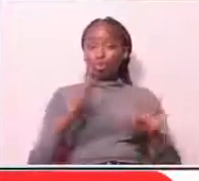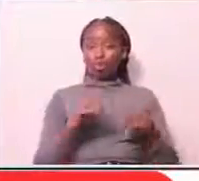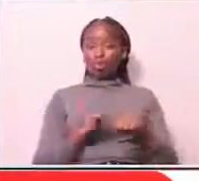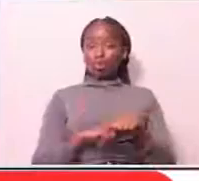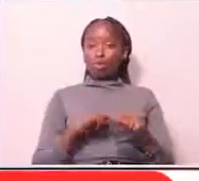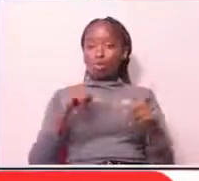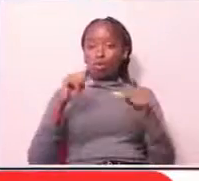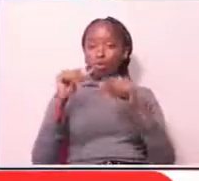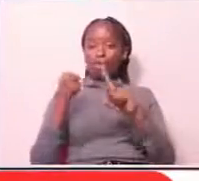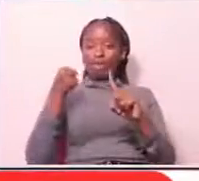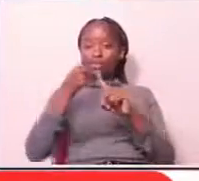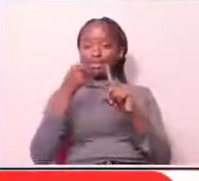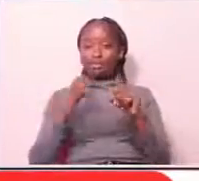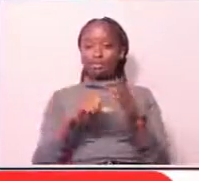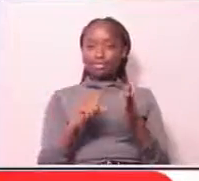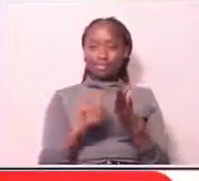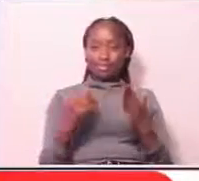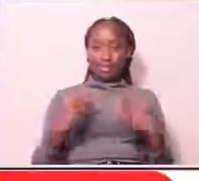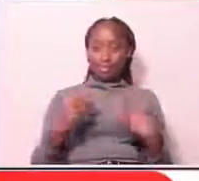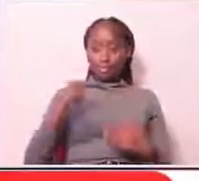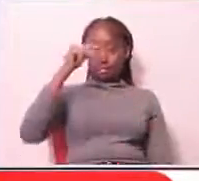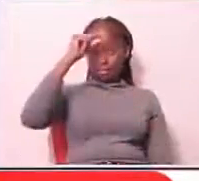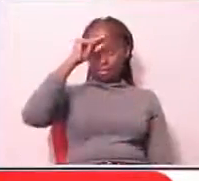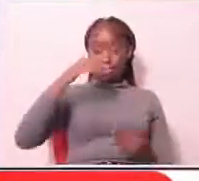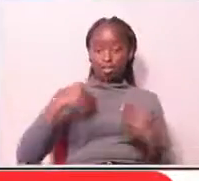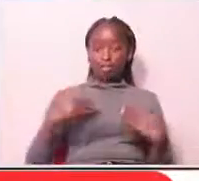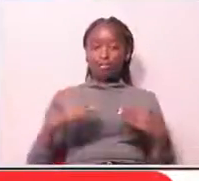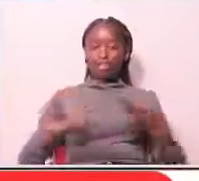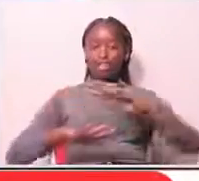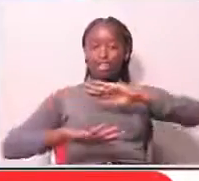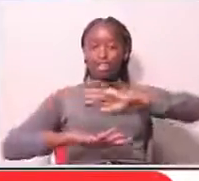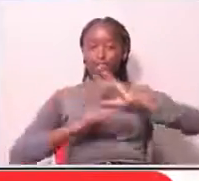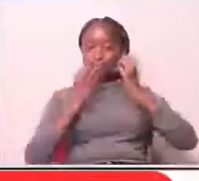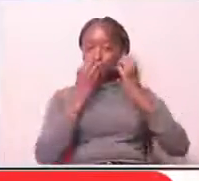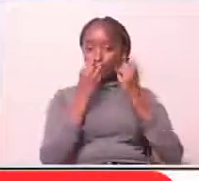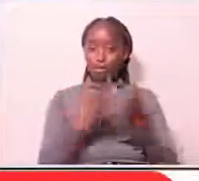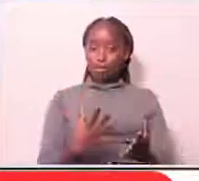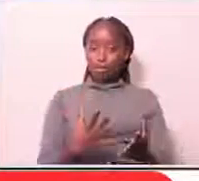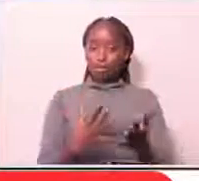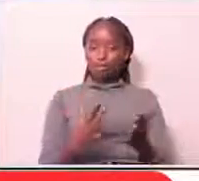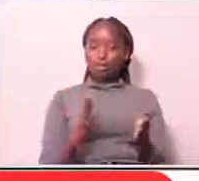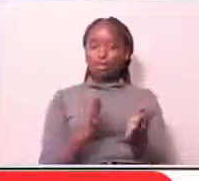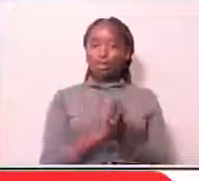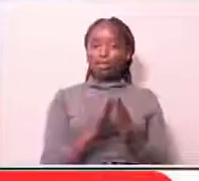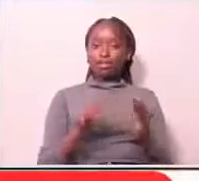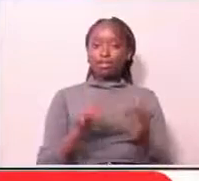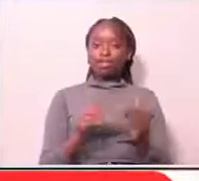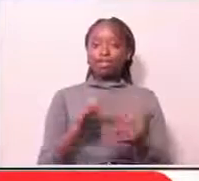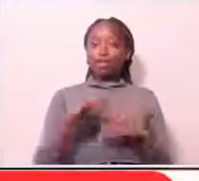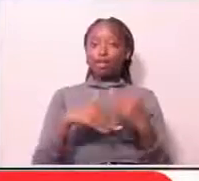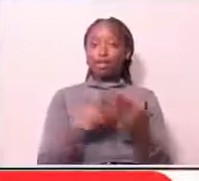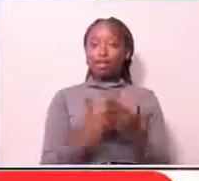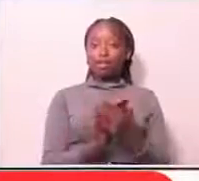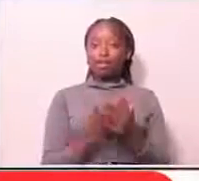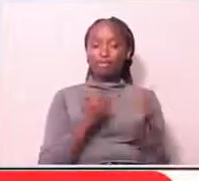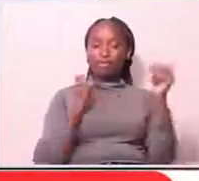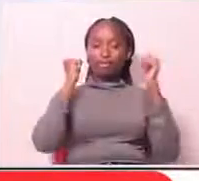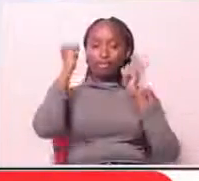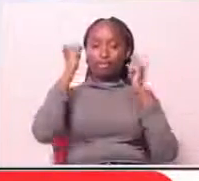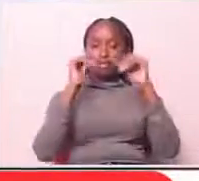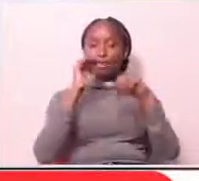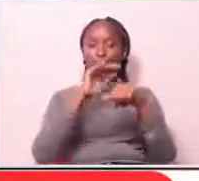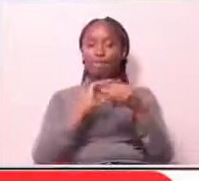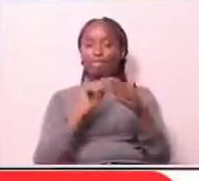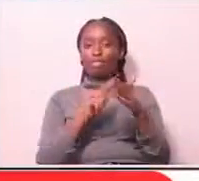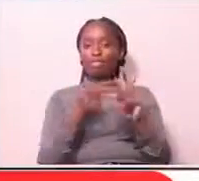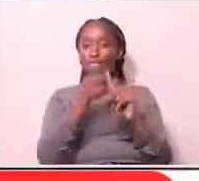attack, the government had sufficient information and intelligence of an attack that